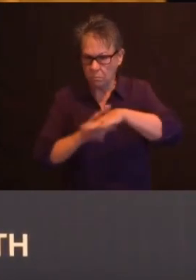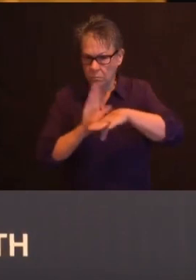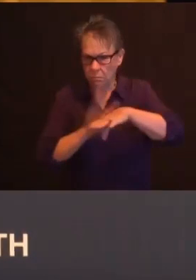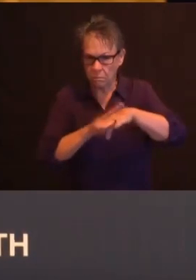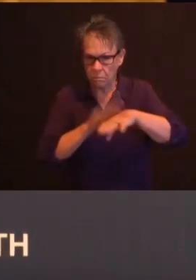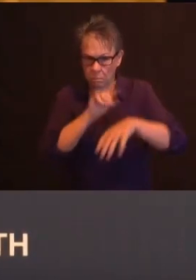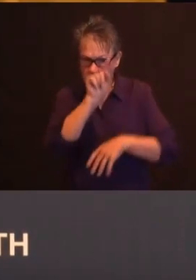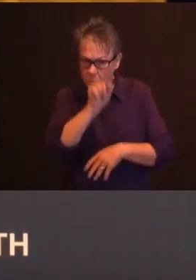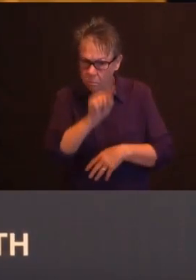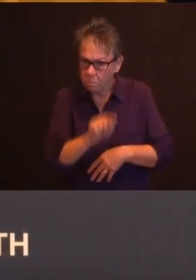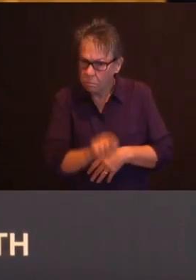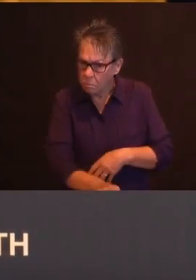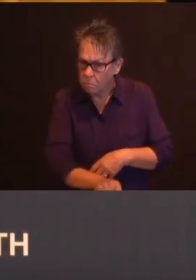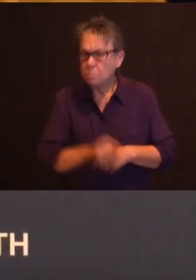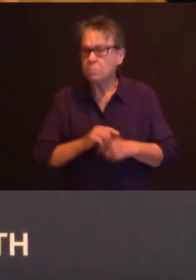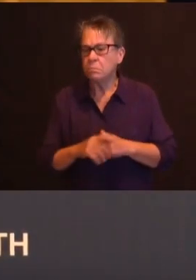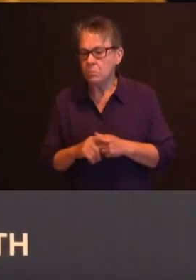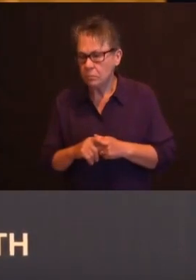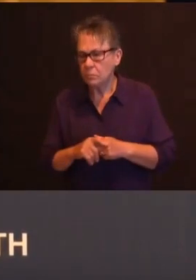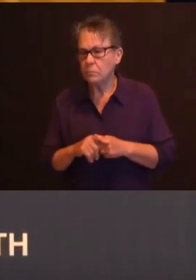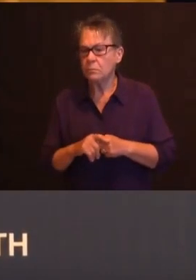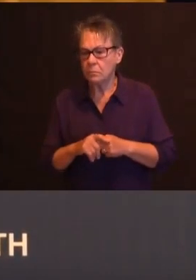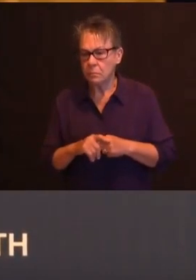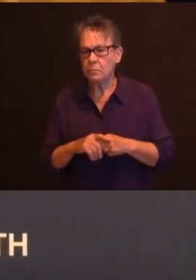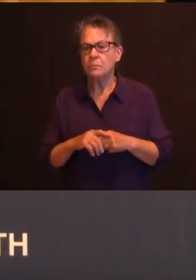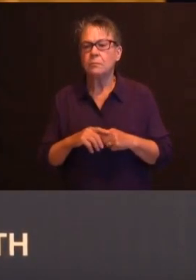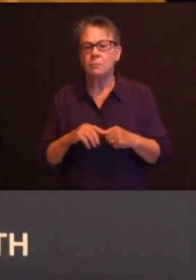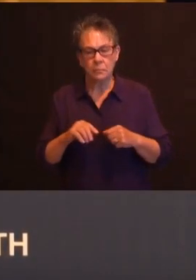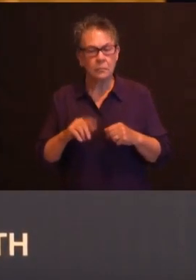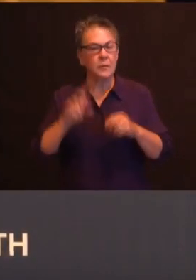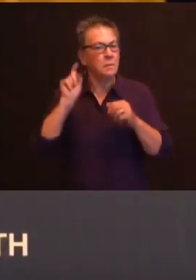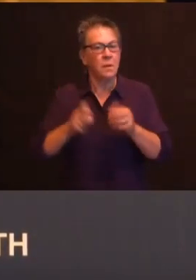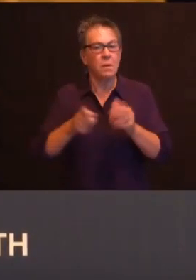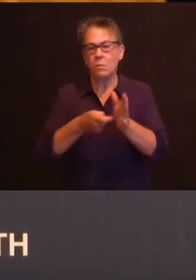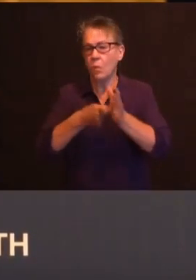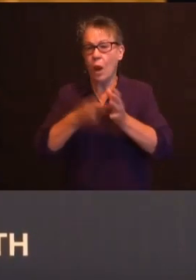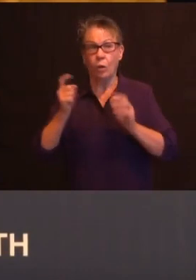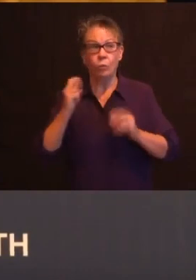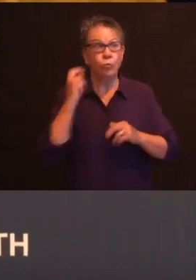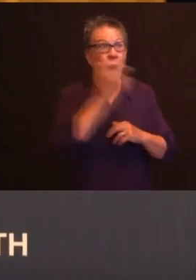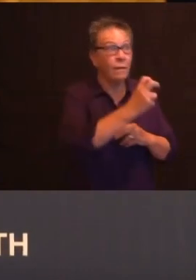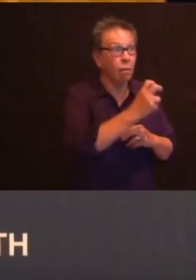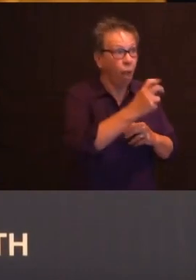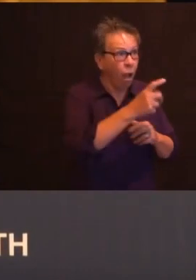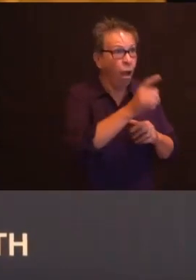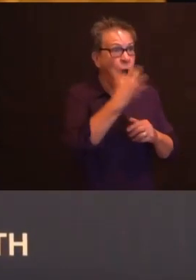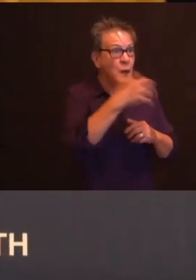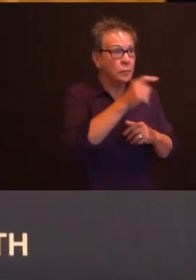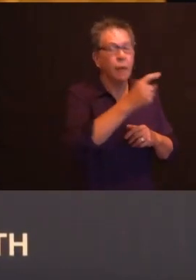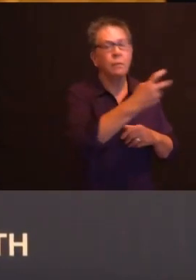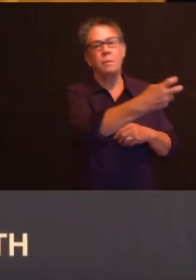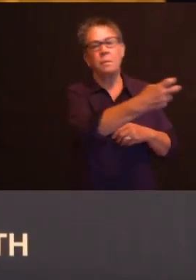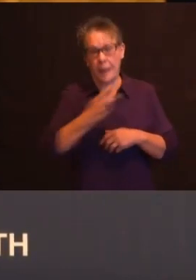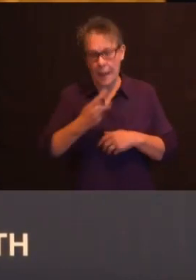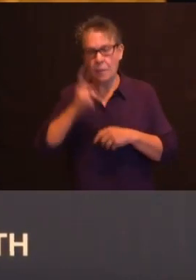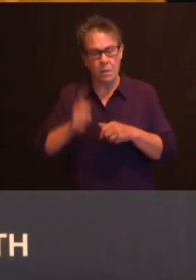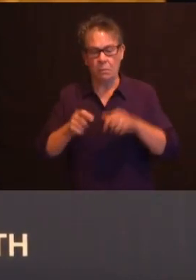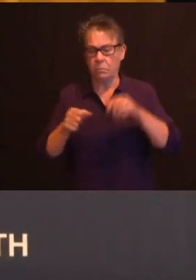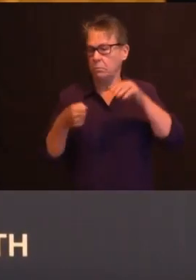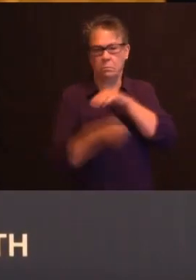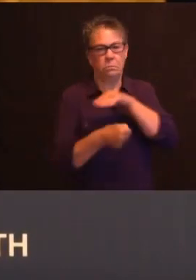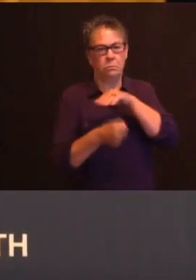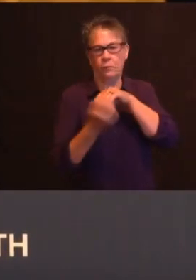get that rate of transmission back down. We'll keep the spot positivity rates low. Hospitalizations, please, Lord, low as